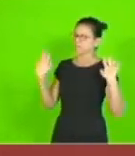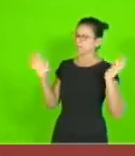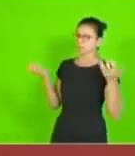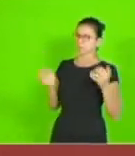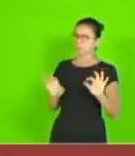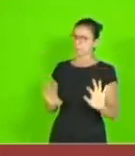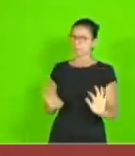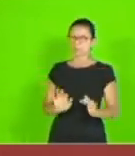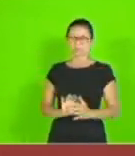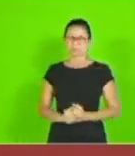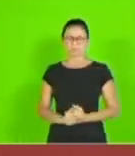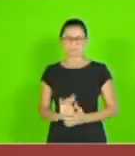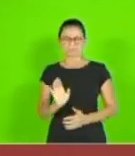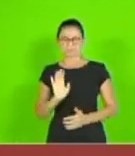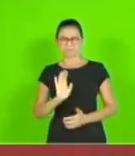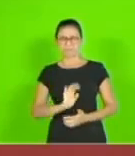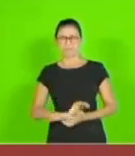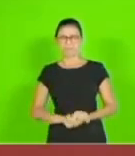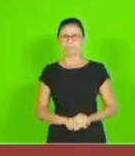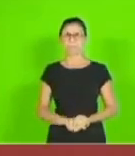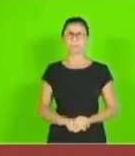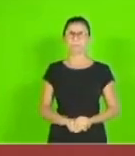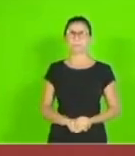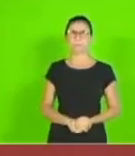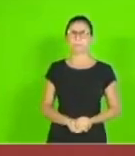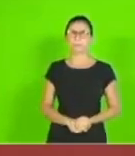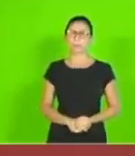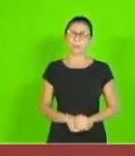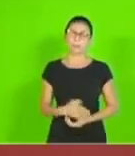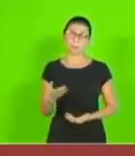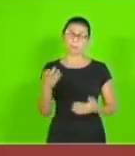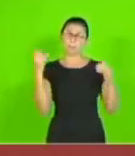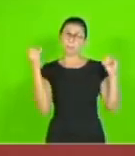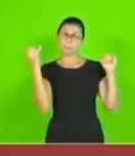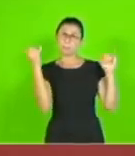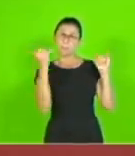to. We're going to announce to the world this time.